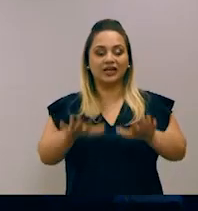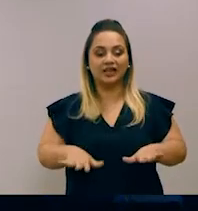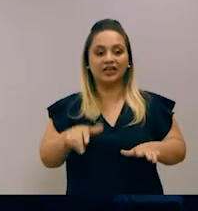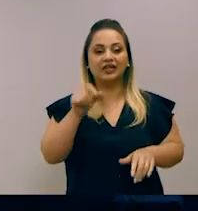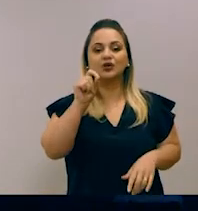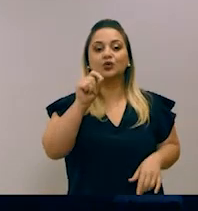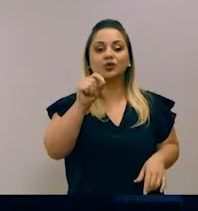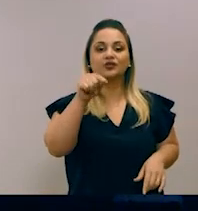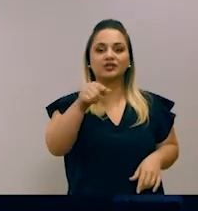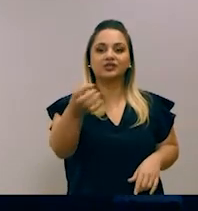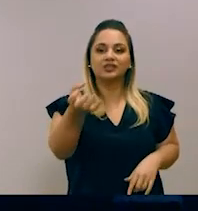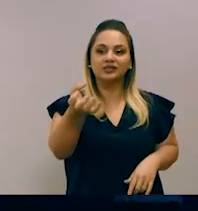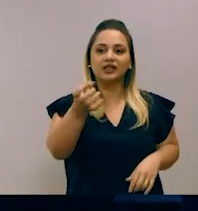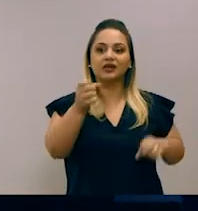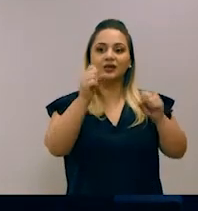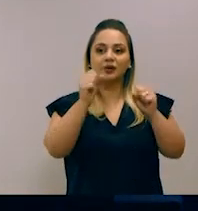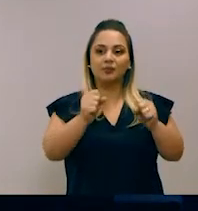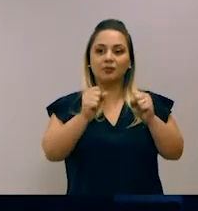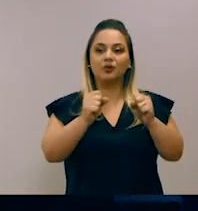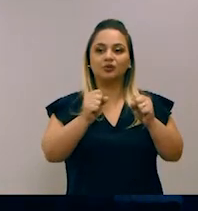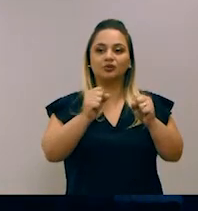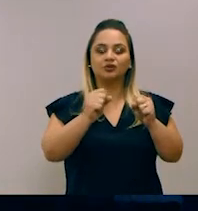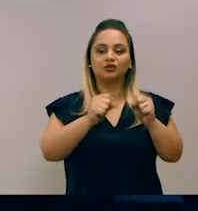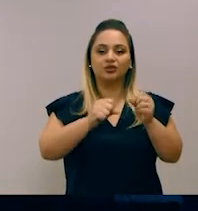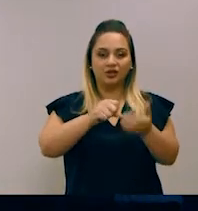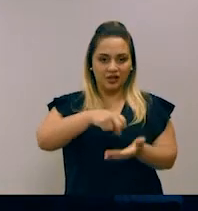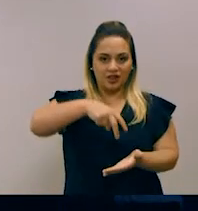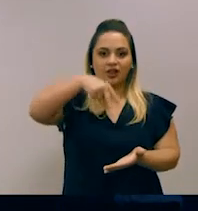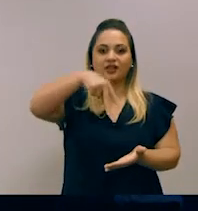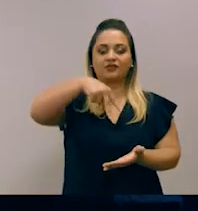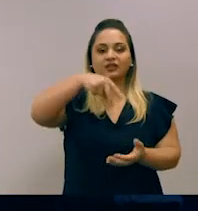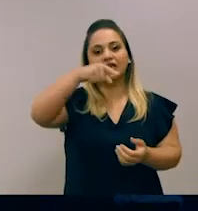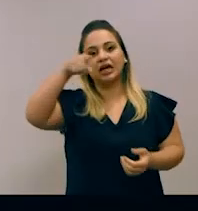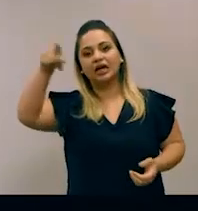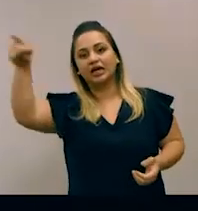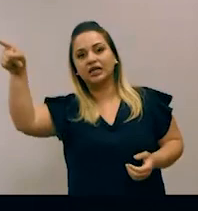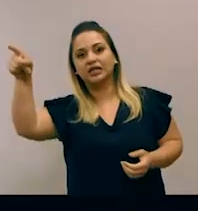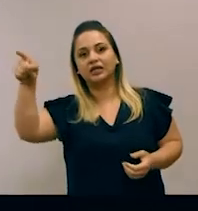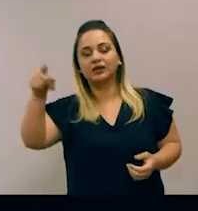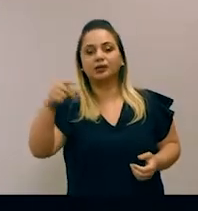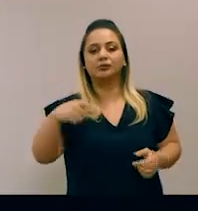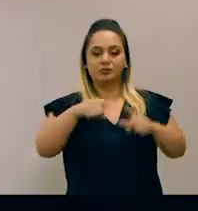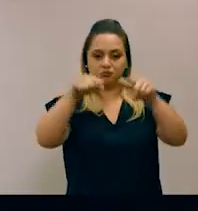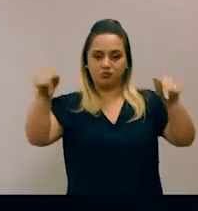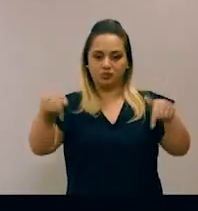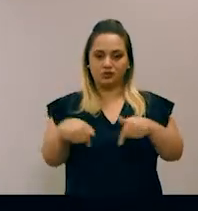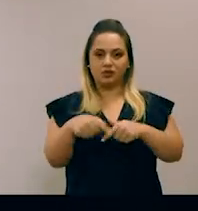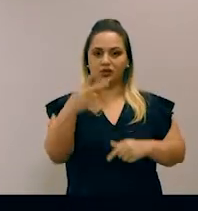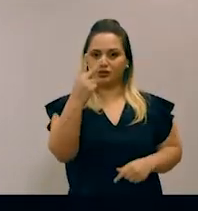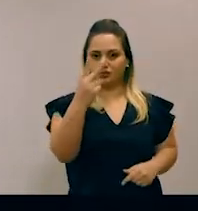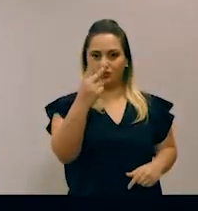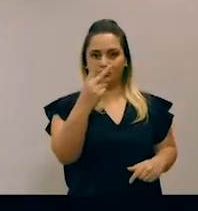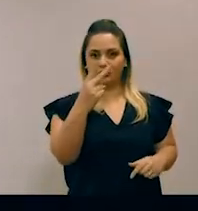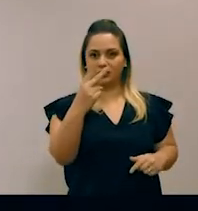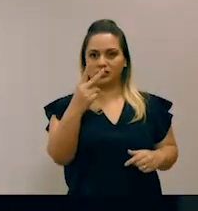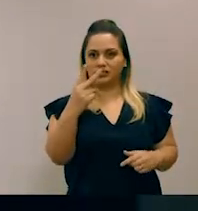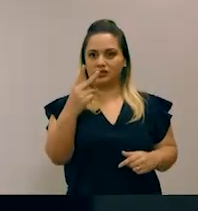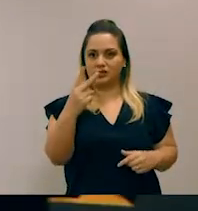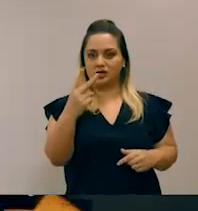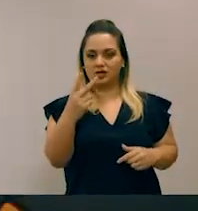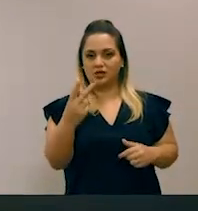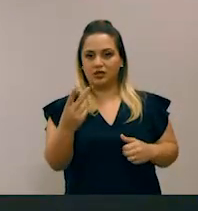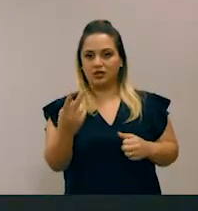event for real mining, and then they came to the data mining event. So you're in the wrong room. Go to lab